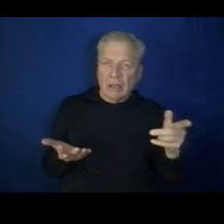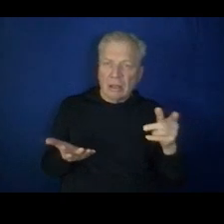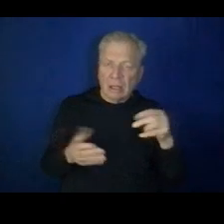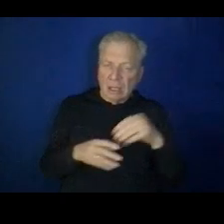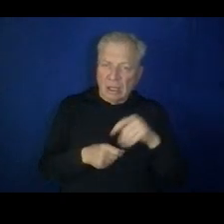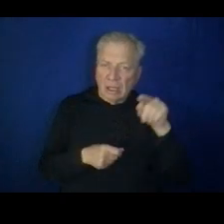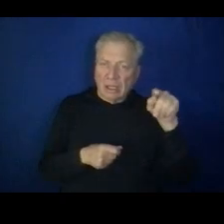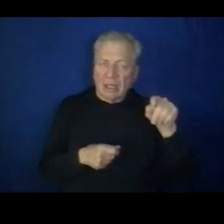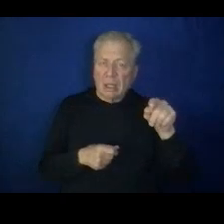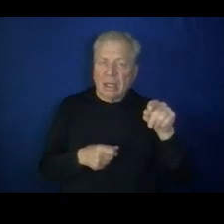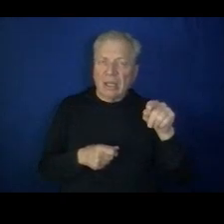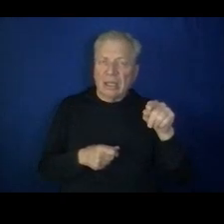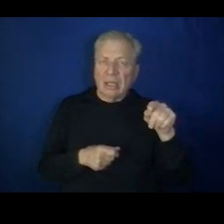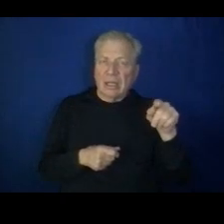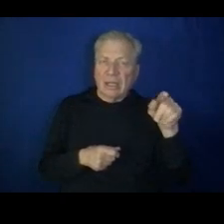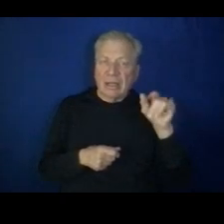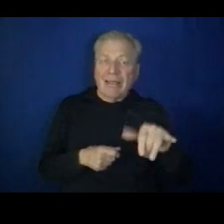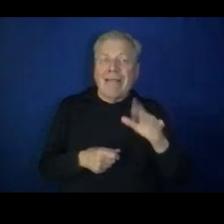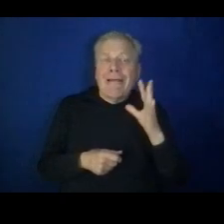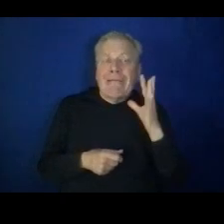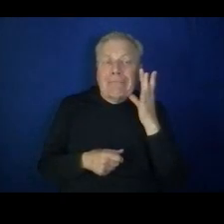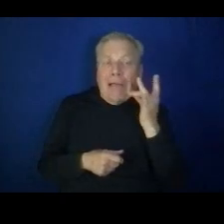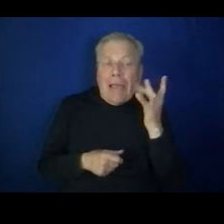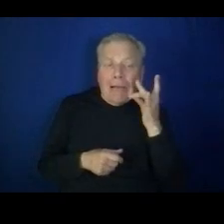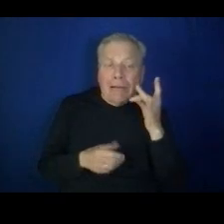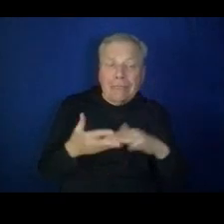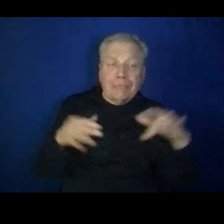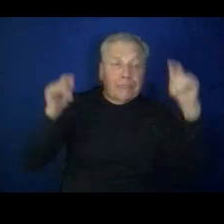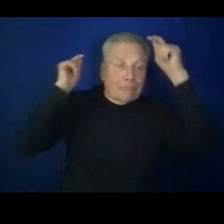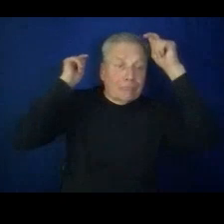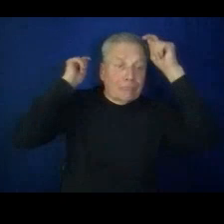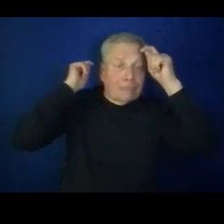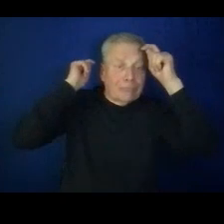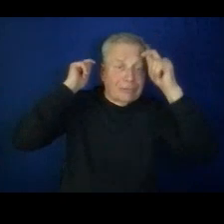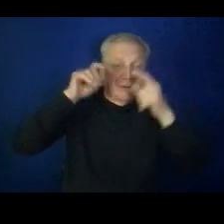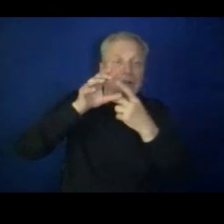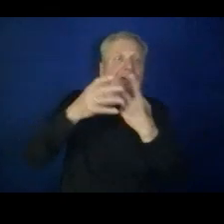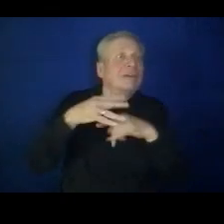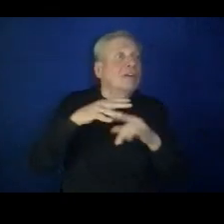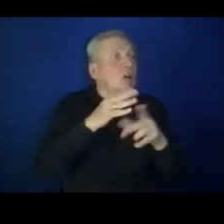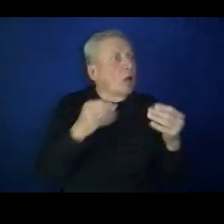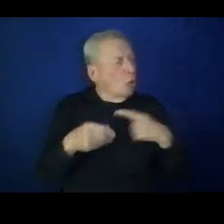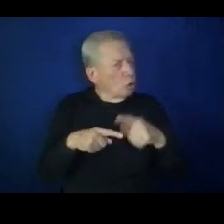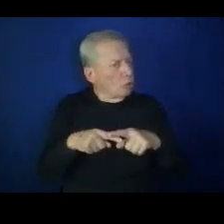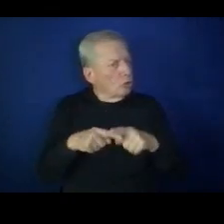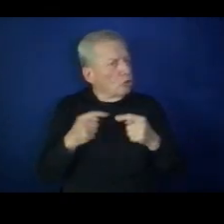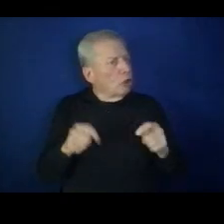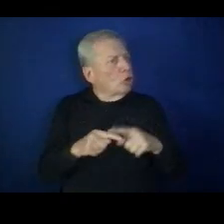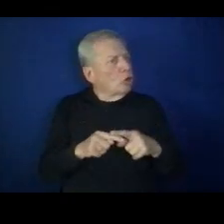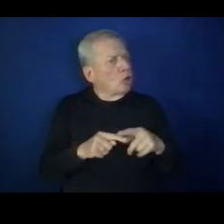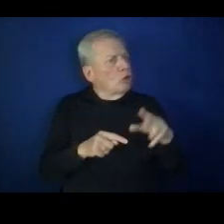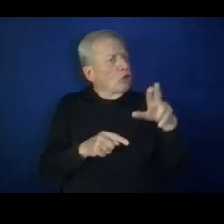cat came out of the hat a long time ago when we started to talk about recovering northern Yellowstone.